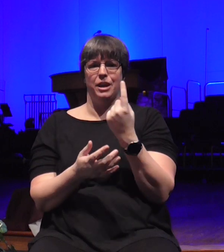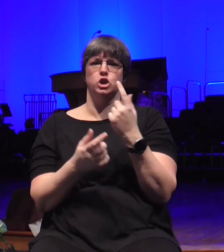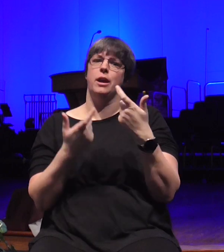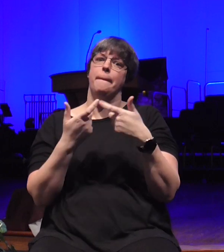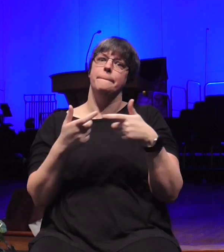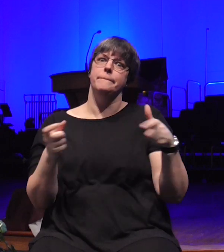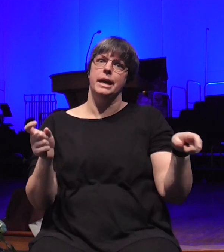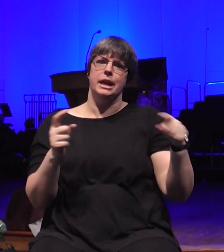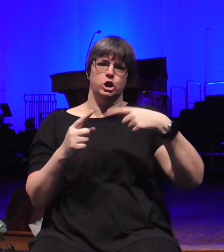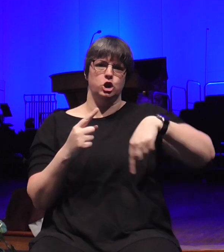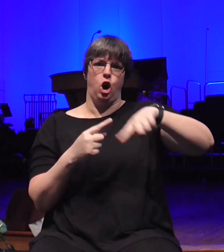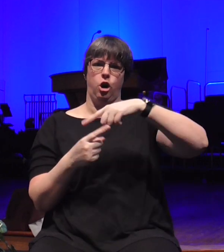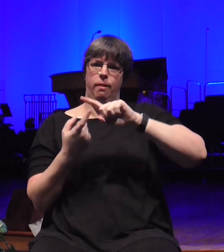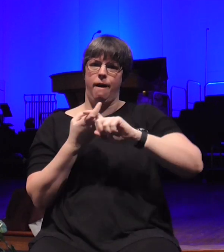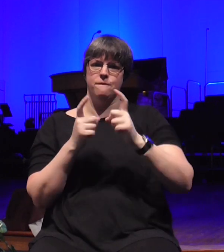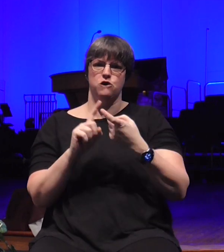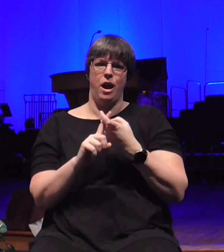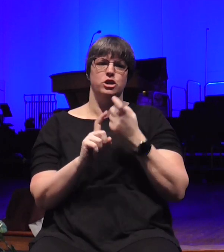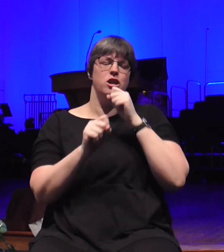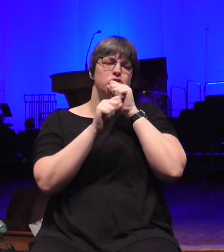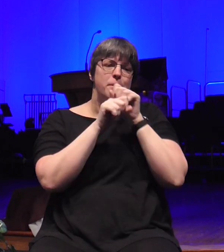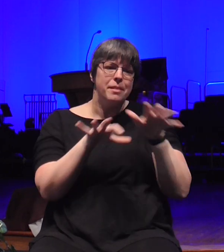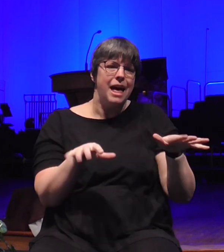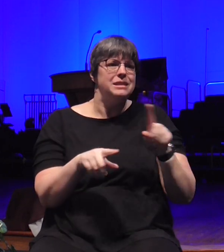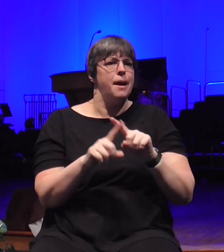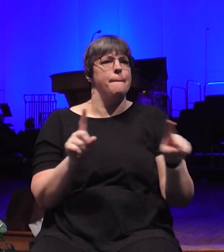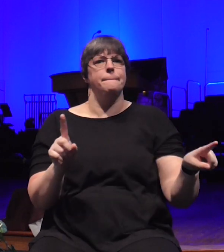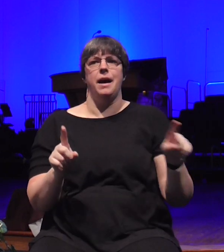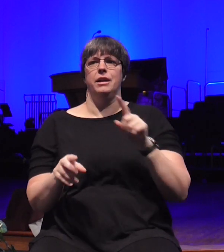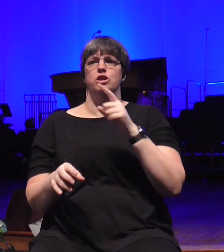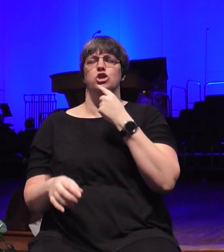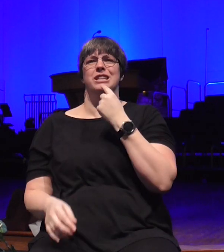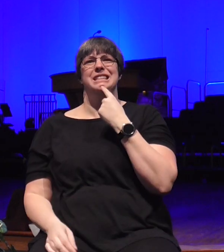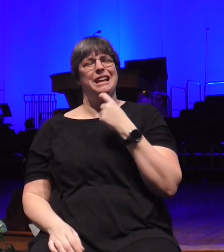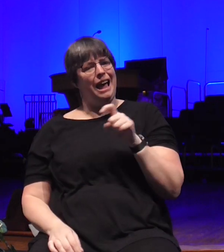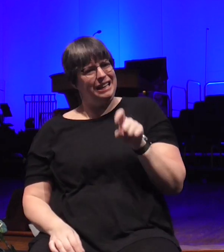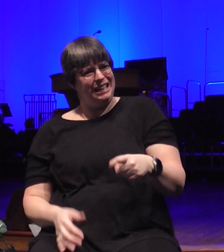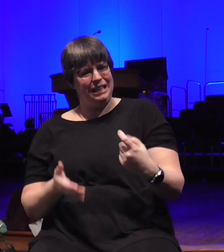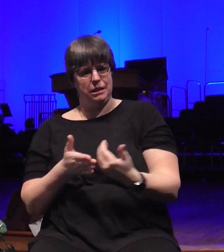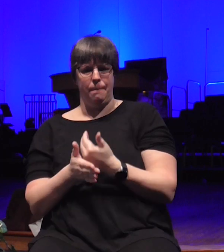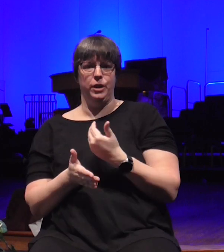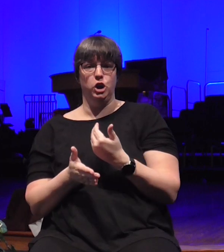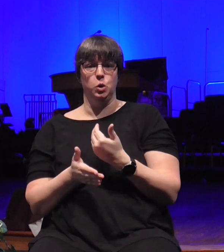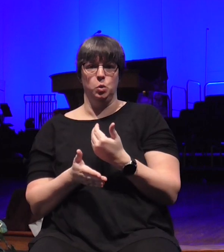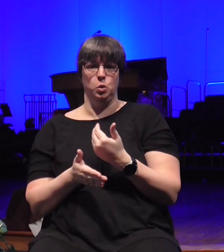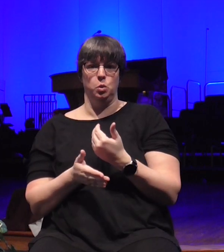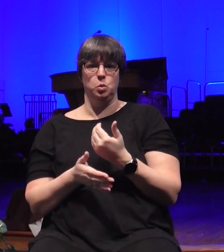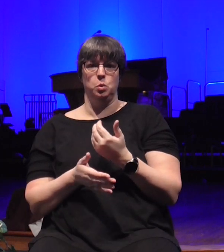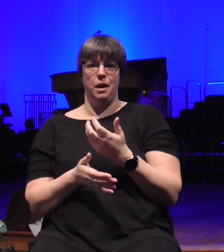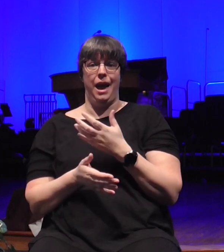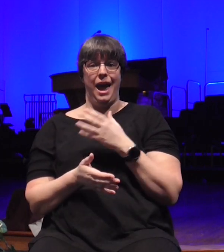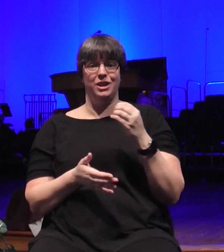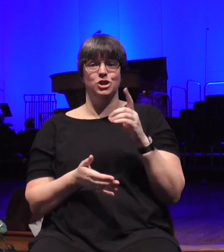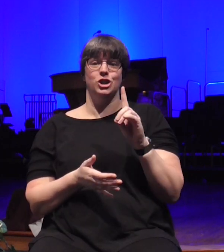of friends where she had been living. And she blessed them, but she said, I must embark on the new. And she did. And she